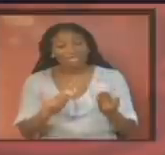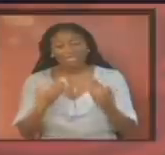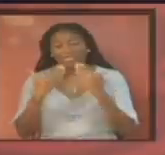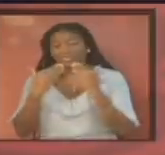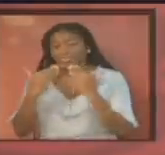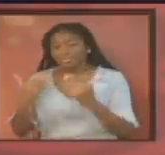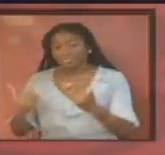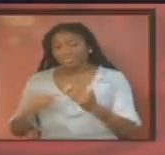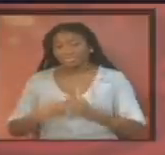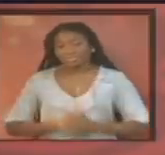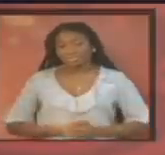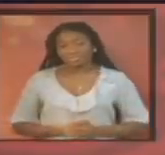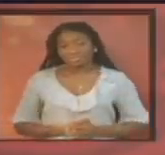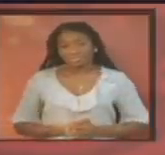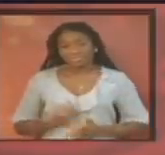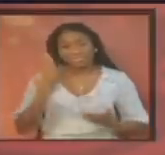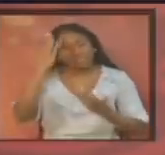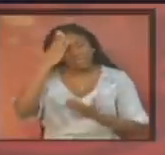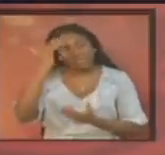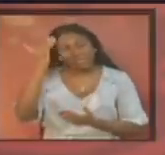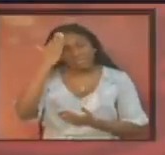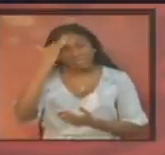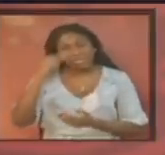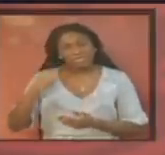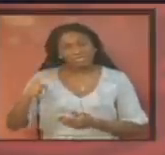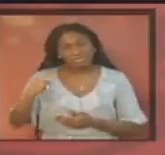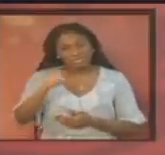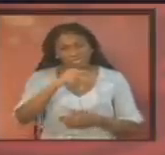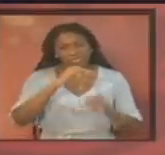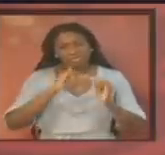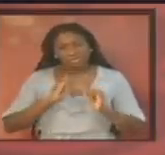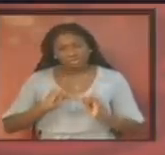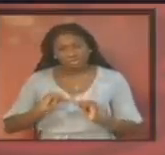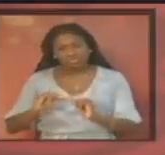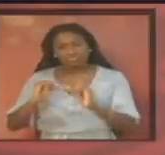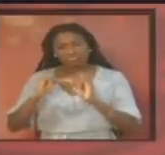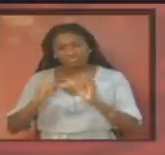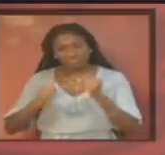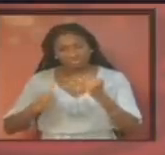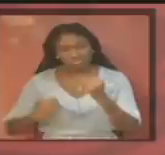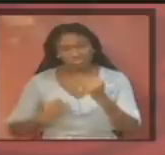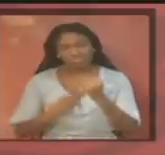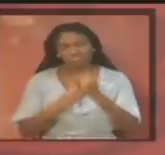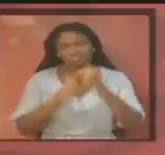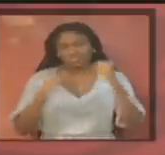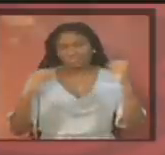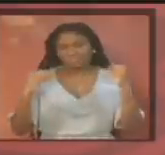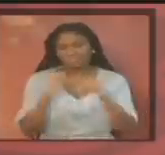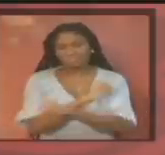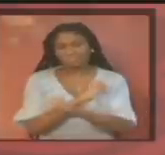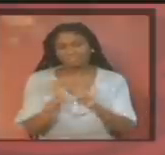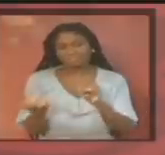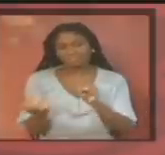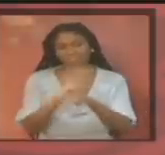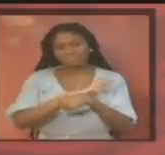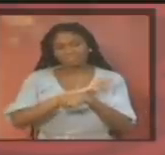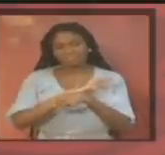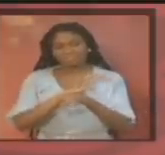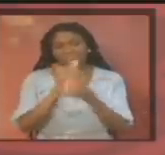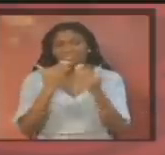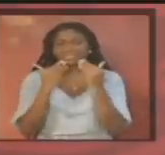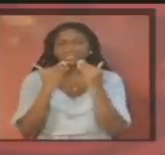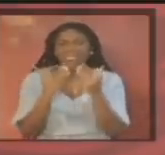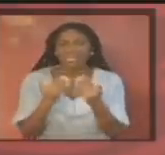We thank you, the public, for continuing to be an active partner in the national fight against COVID-19. We thank you